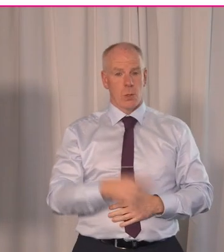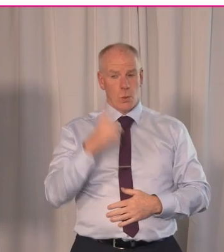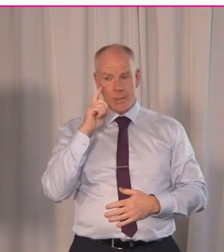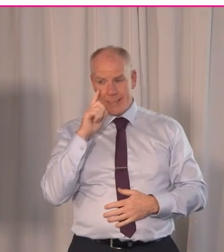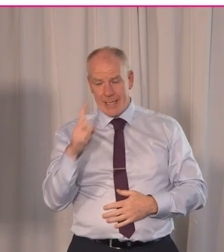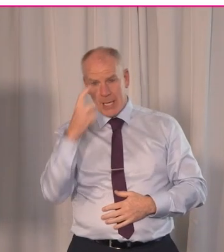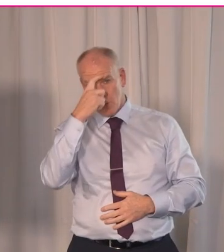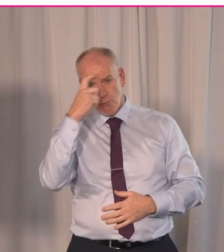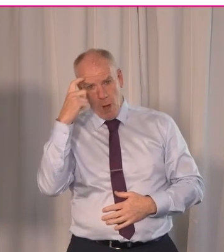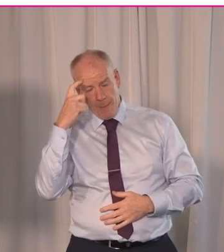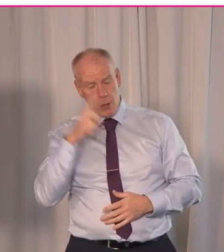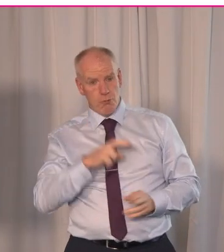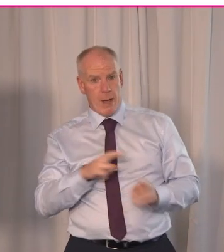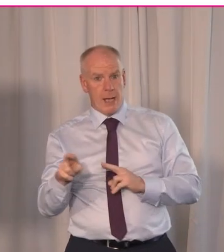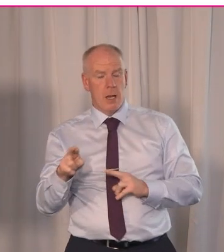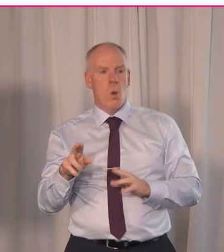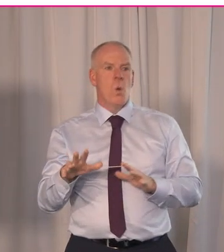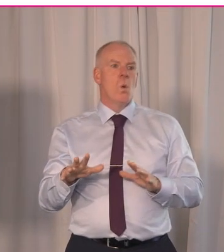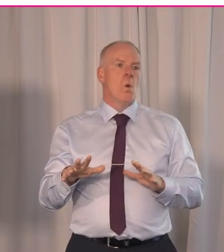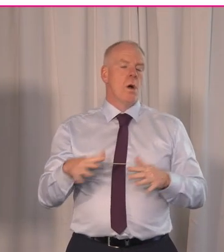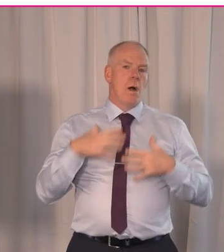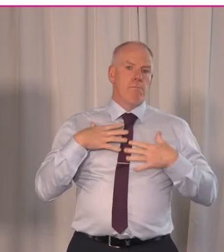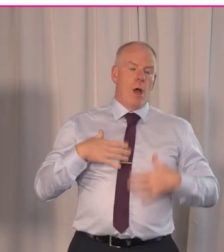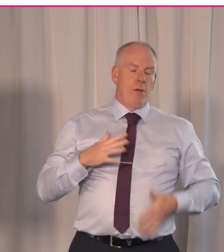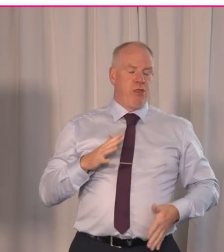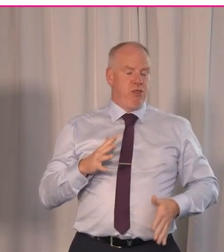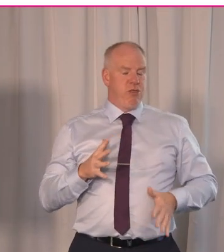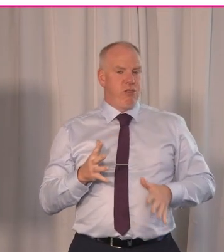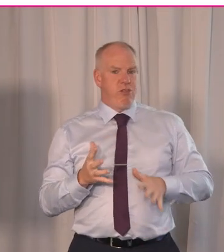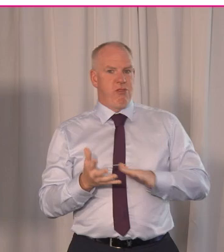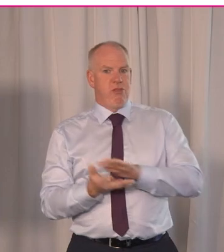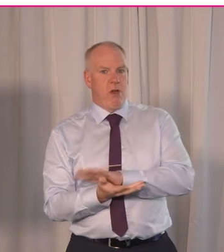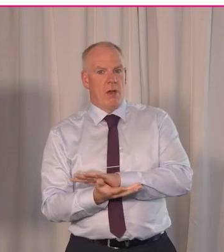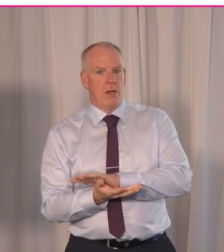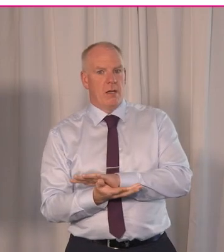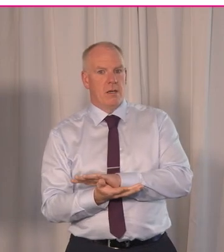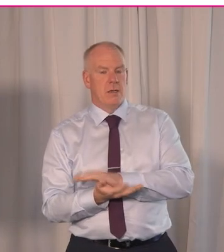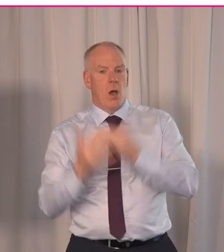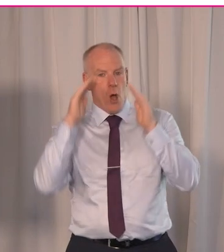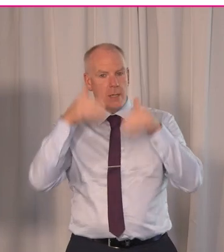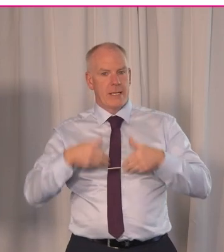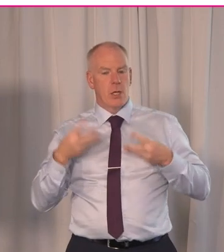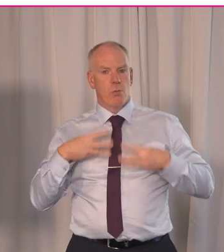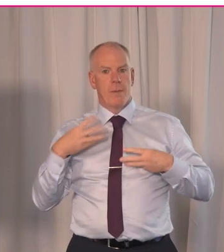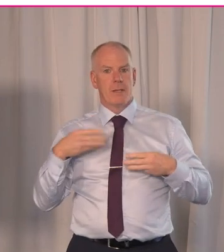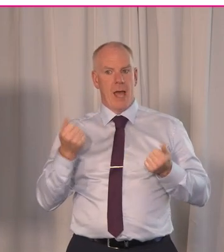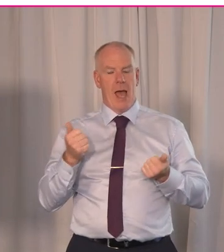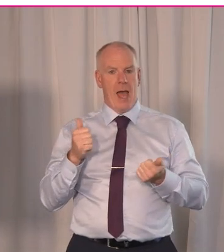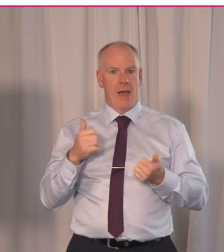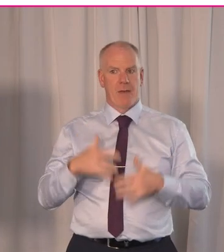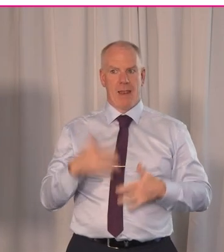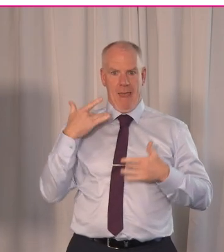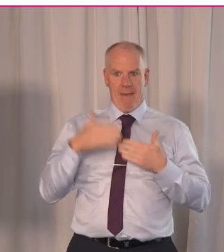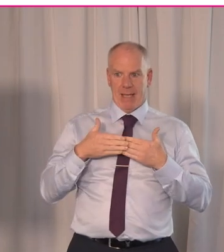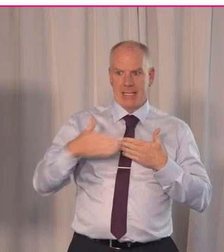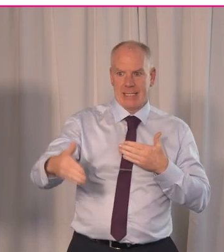traumas on a regular basis causes that weathering of the body. And autistic women have a life expectancy of up to 16 years less